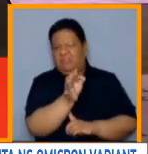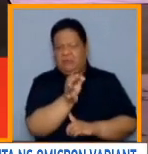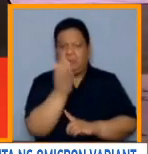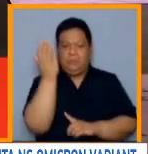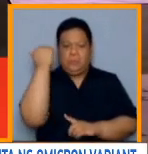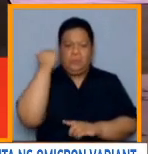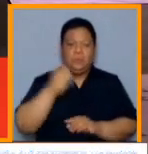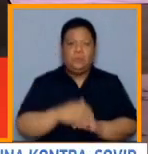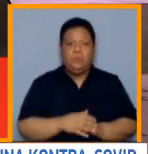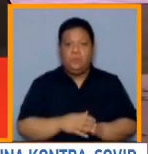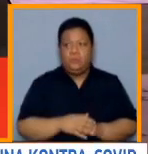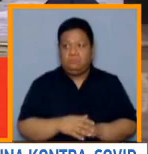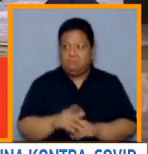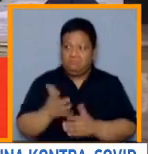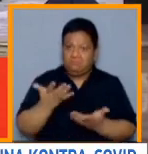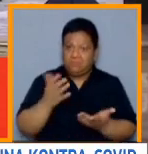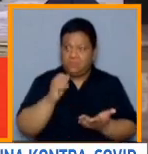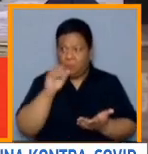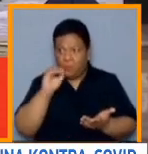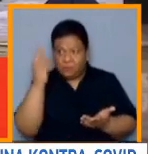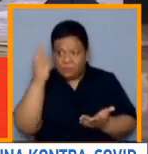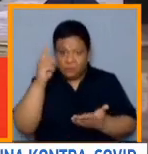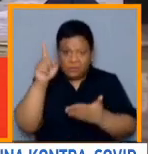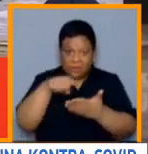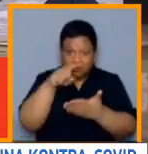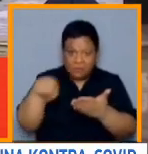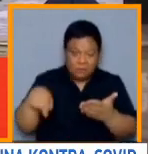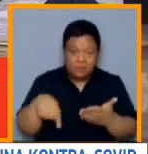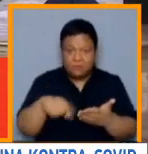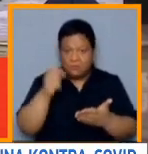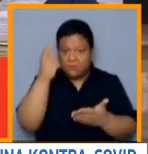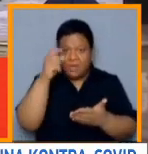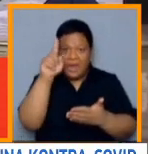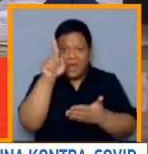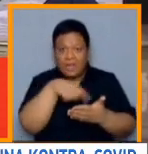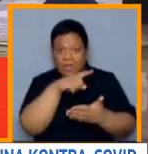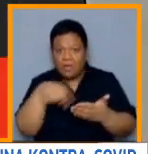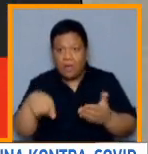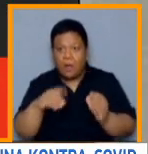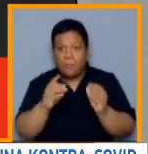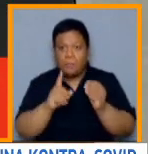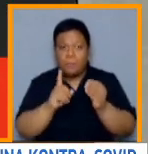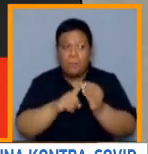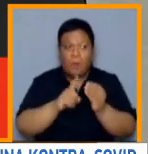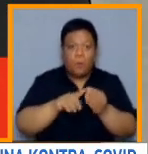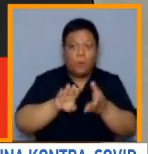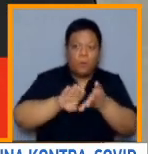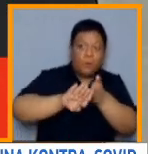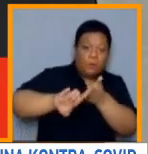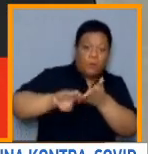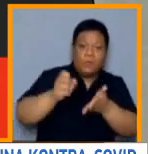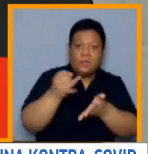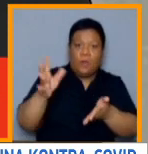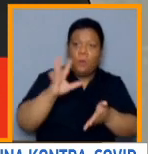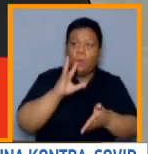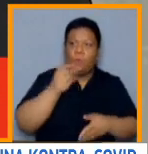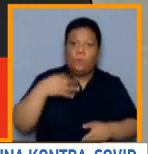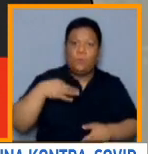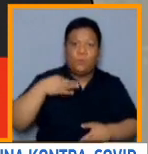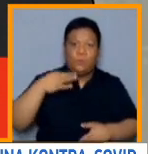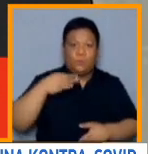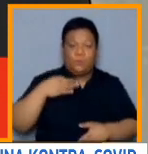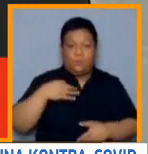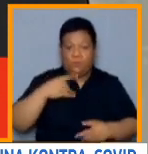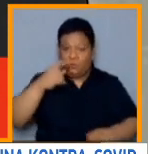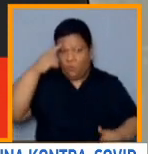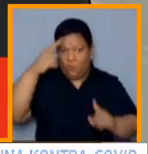them, remember, cancellation is not about cutting down the number of candidates, ha? We're not out to reduce the number of candidates. We're